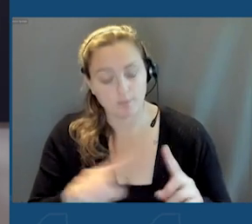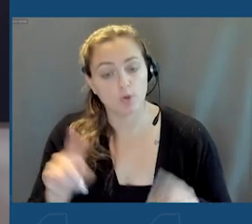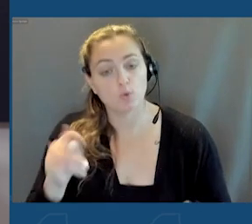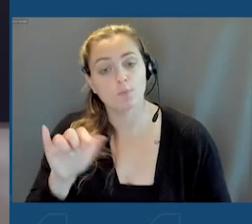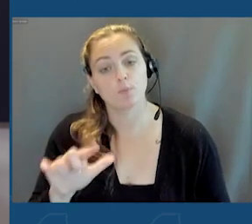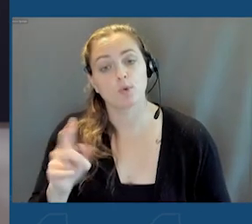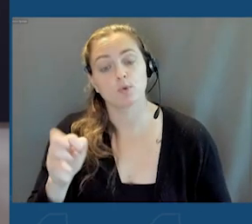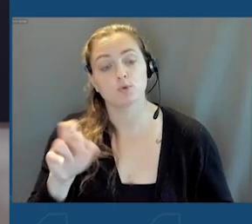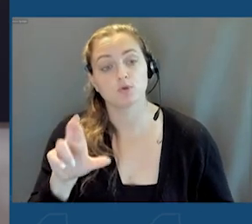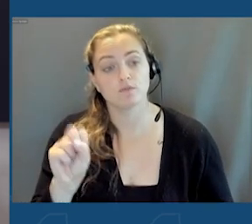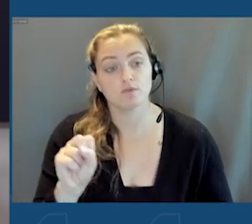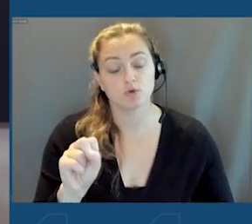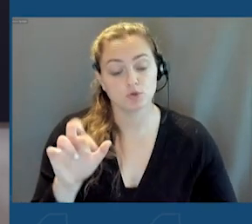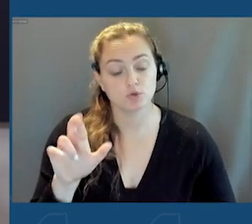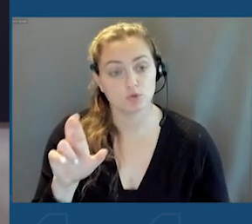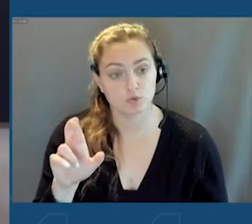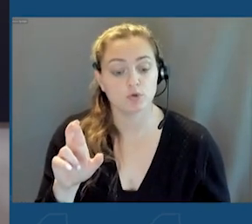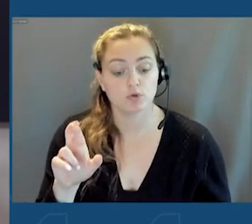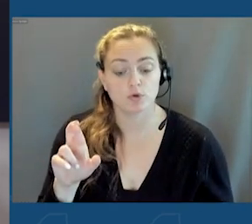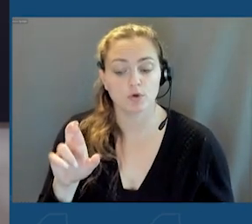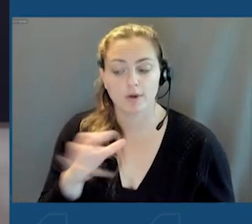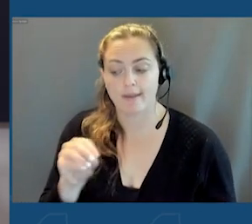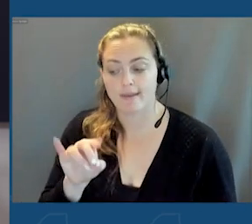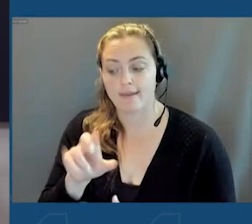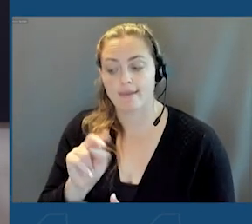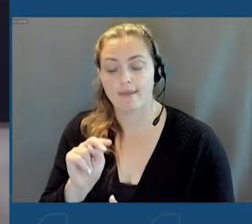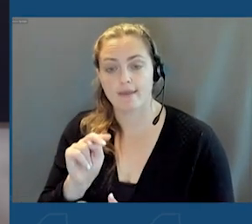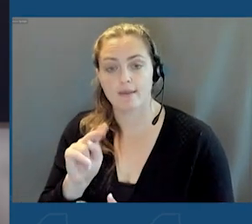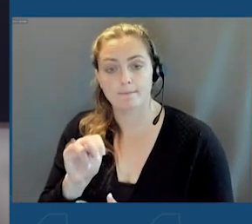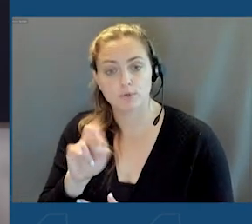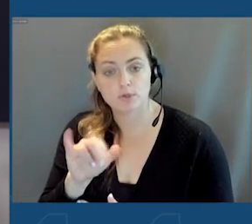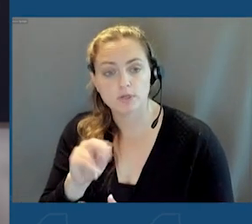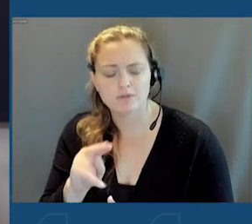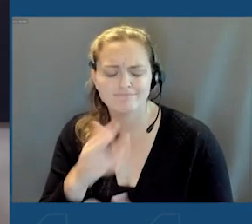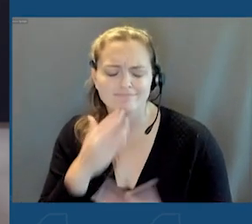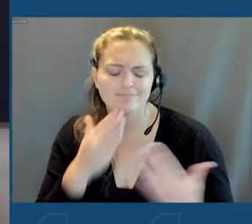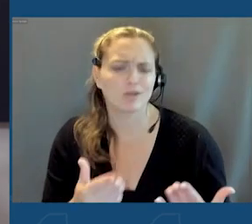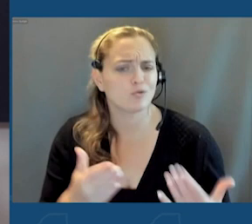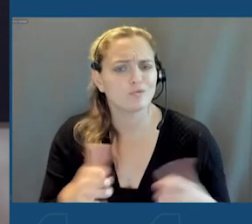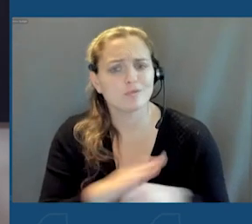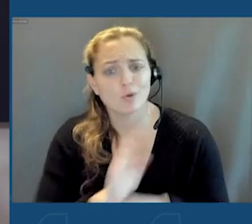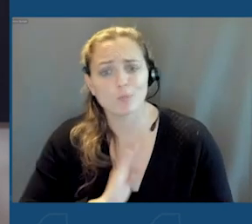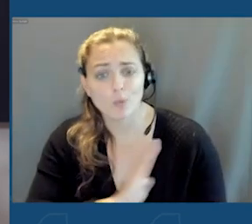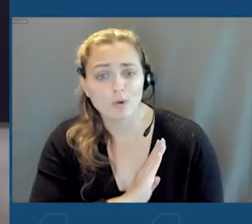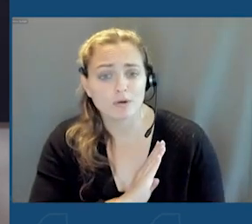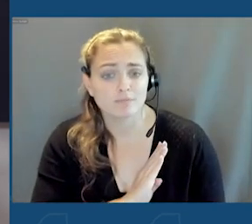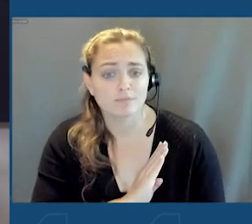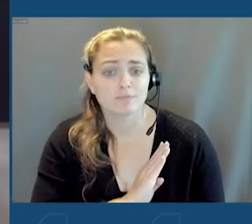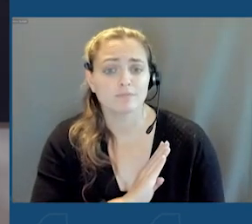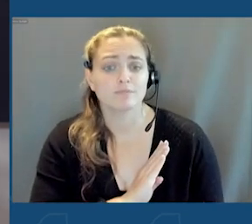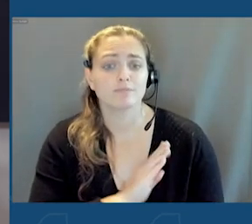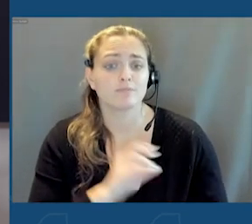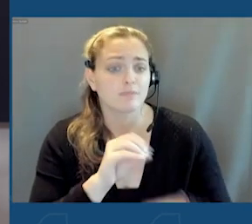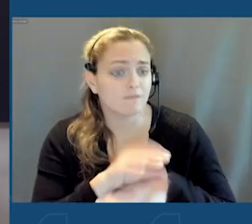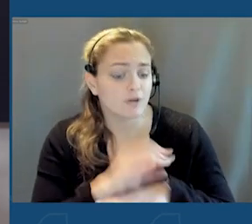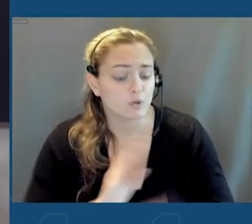our vice chair, Dan Rettina, I say thank you. To our entire board, our